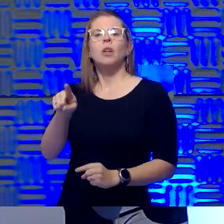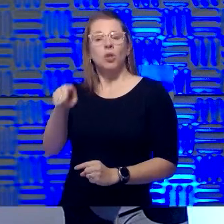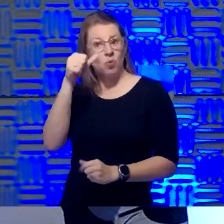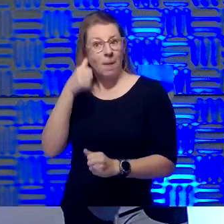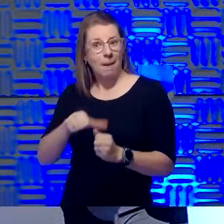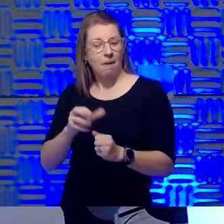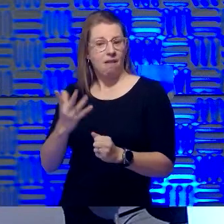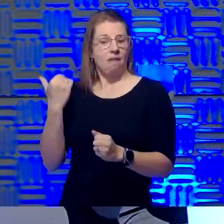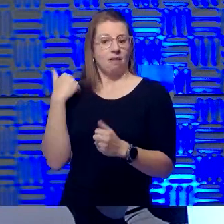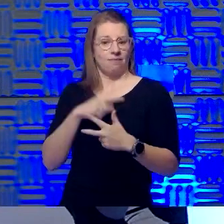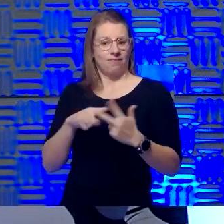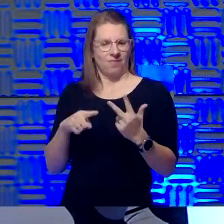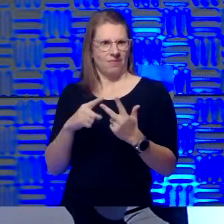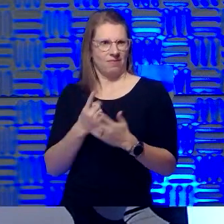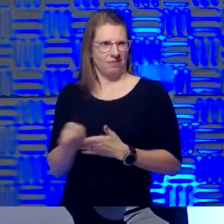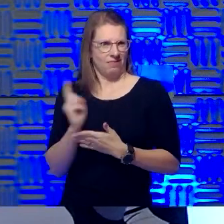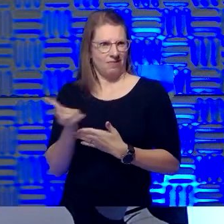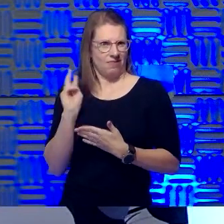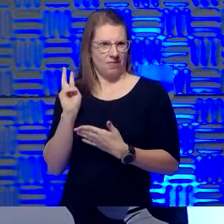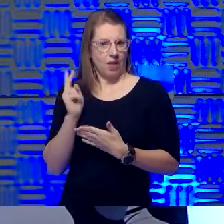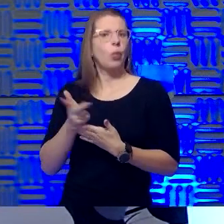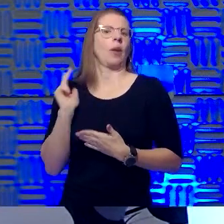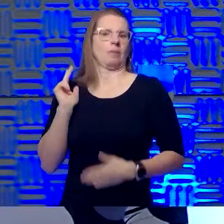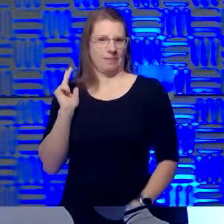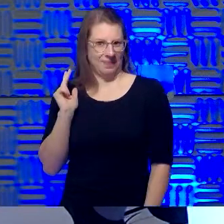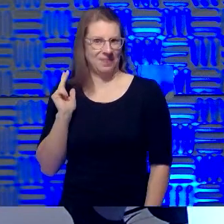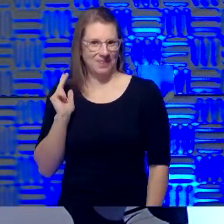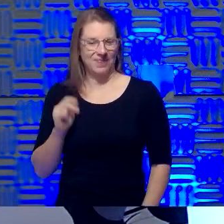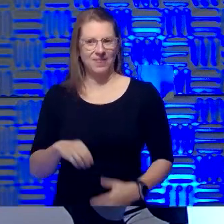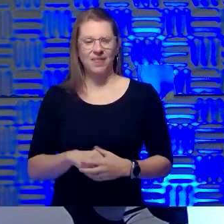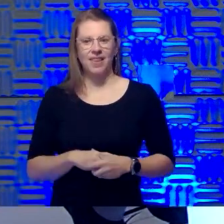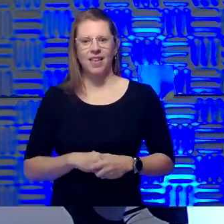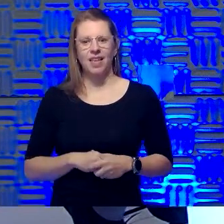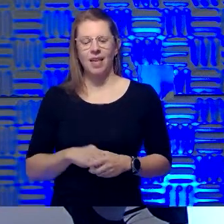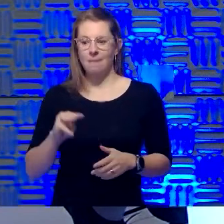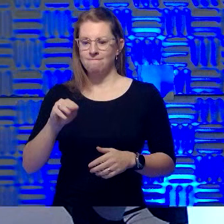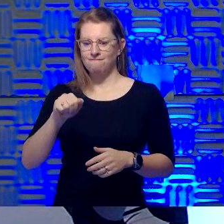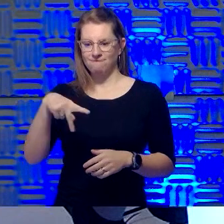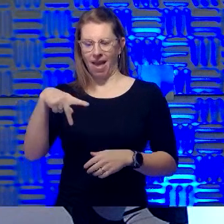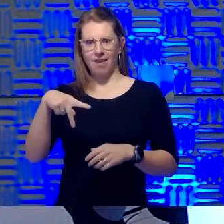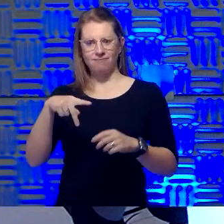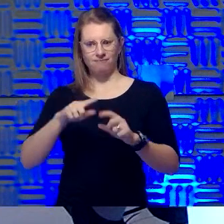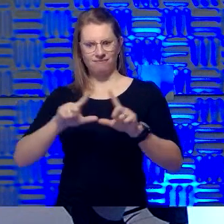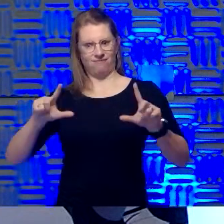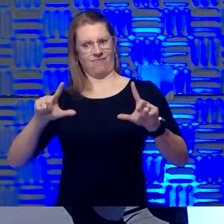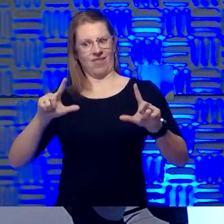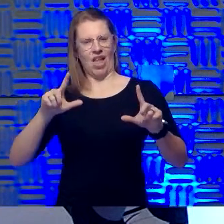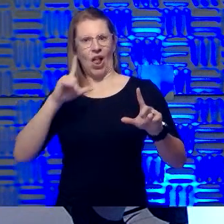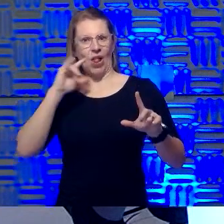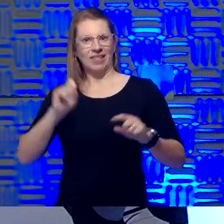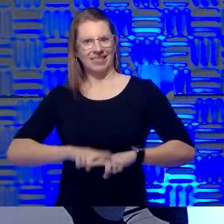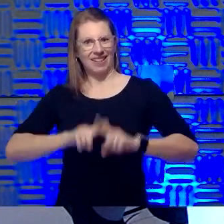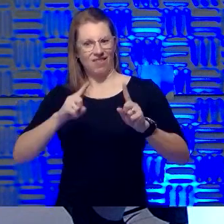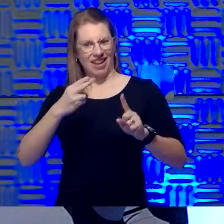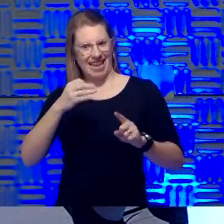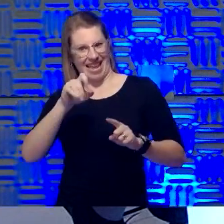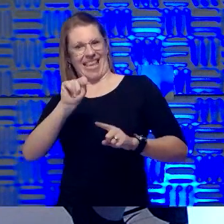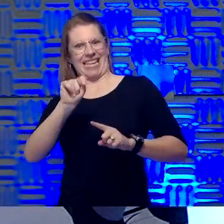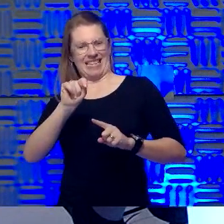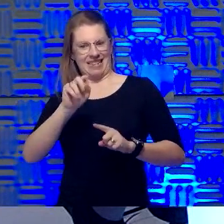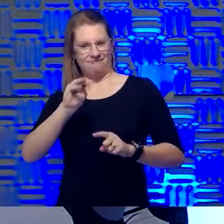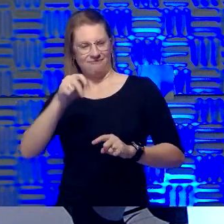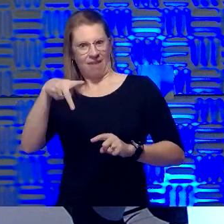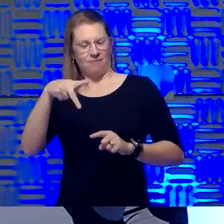were on a few weeks ago, probably 2 or 3 weeks ago, that map looks so different, the heat map, and now you see it spreading